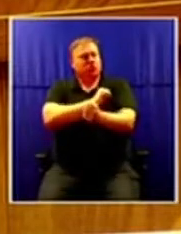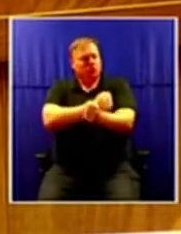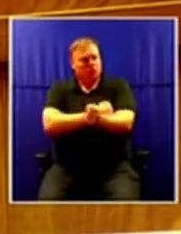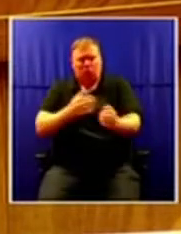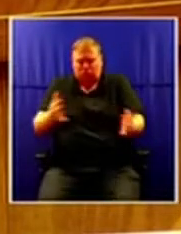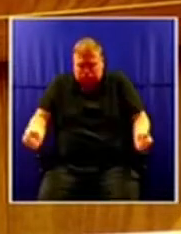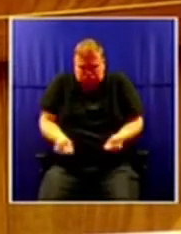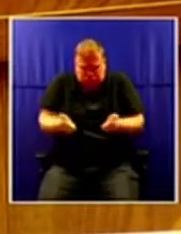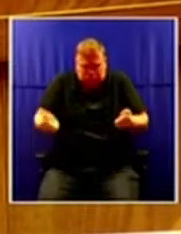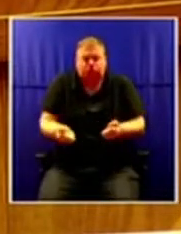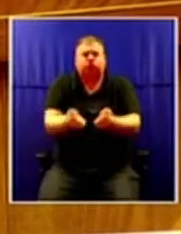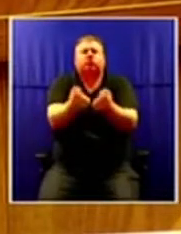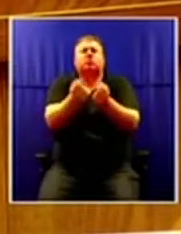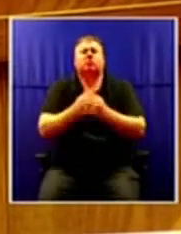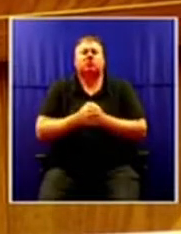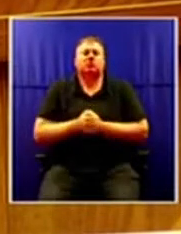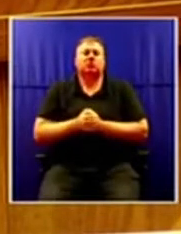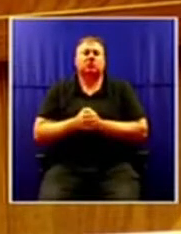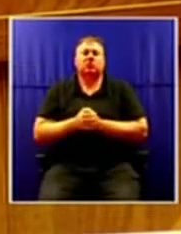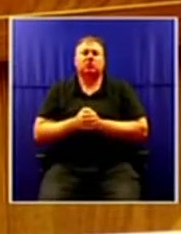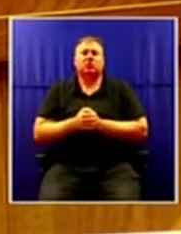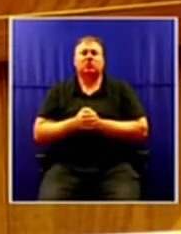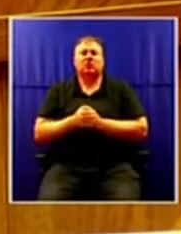Yesterday, this great and hopeful nation,